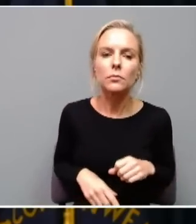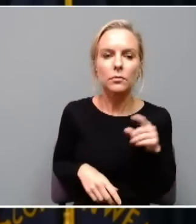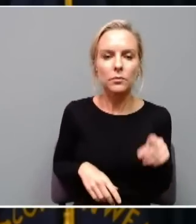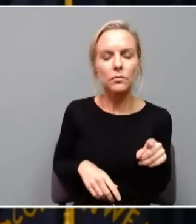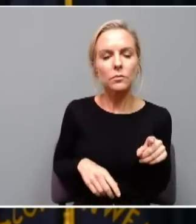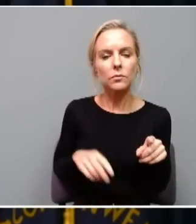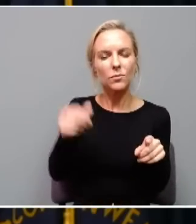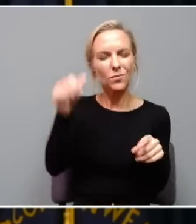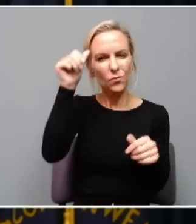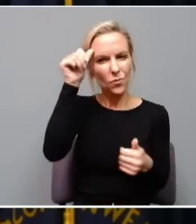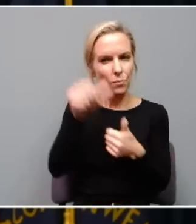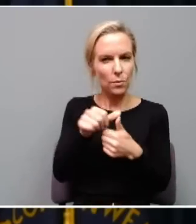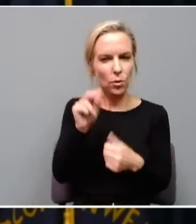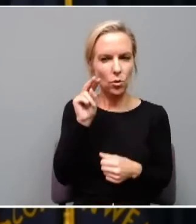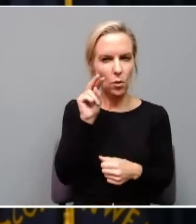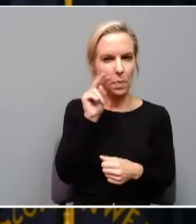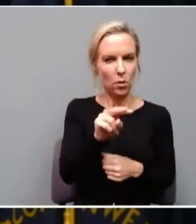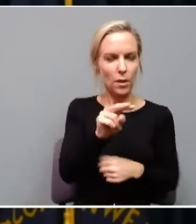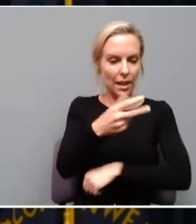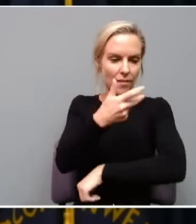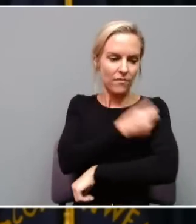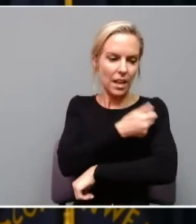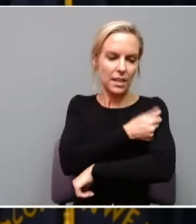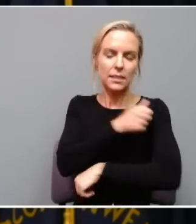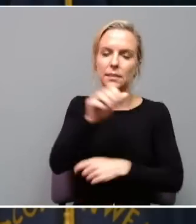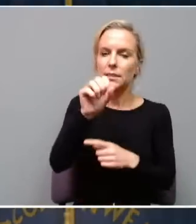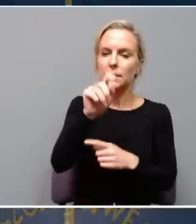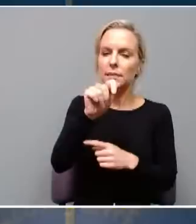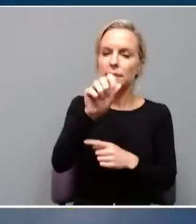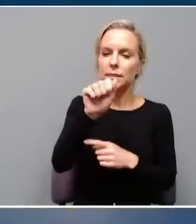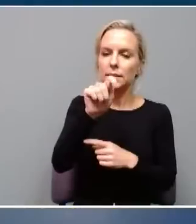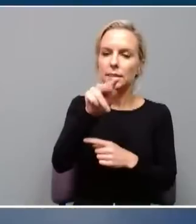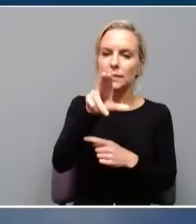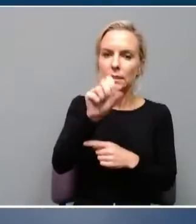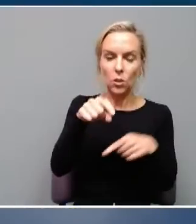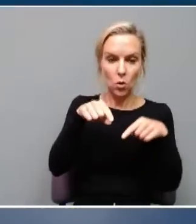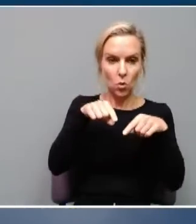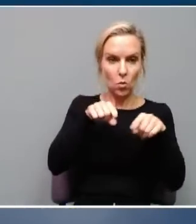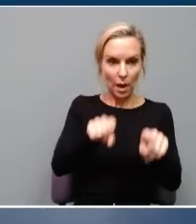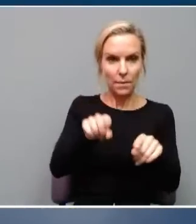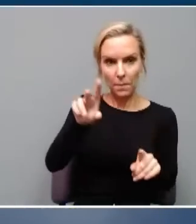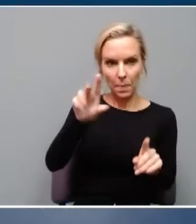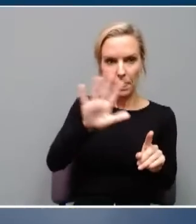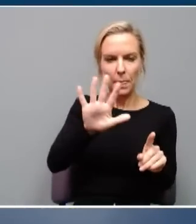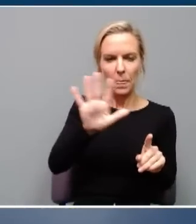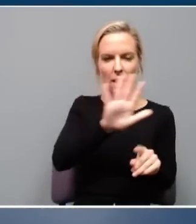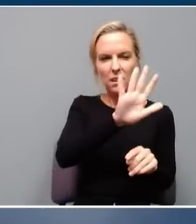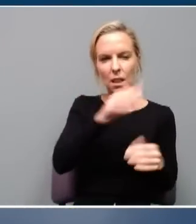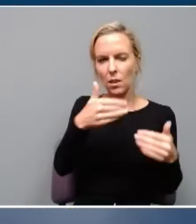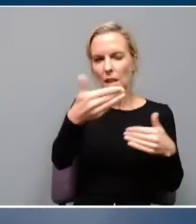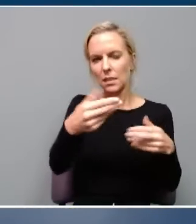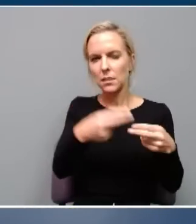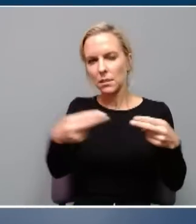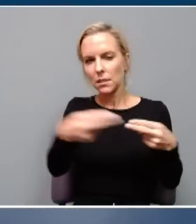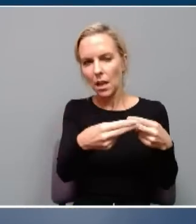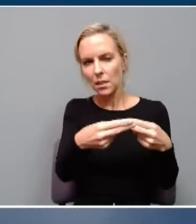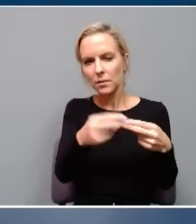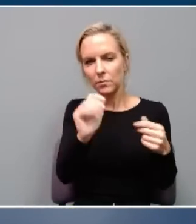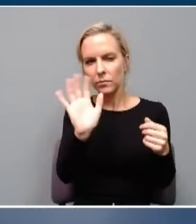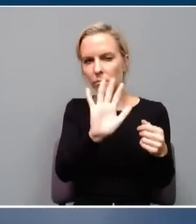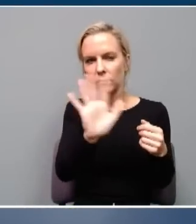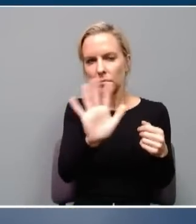at cases by vaccination status, that while the Delta variant is not that one, we'll come to it. Not that one